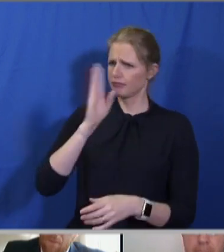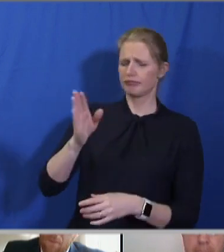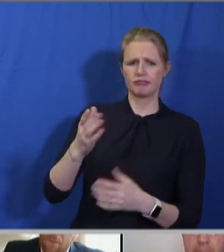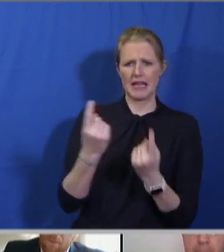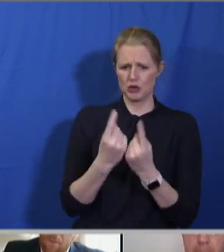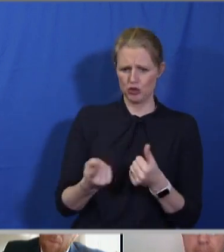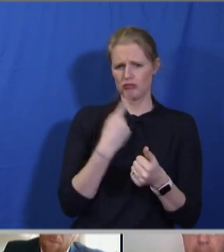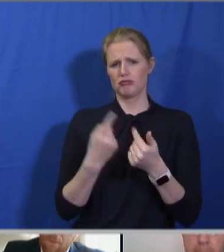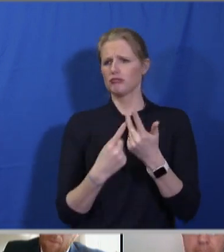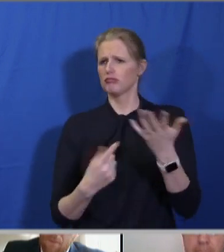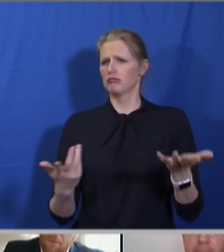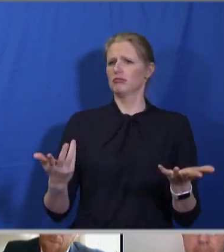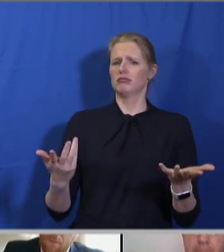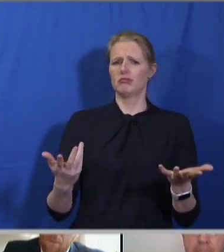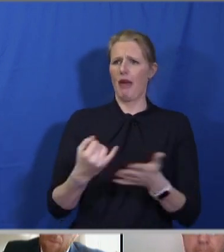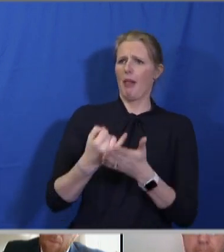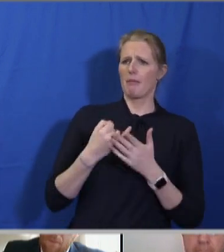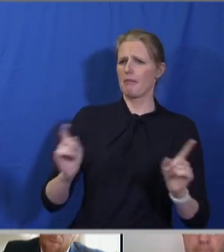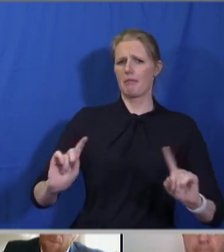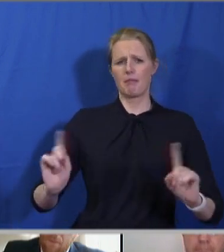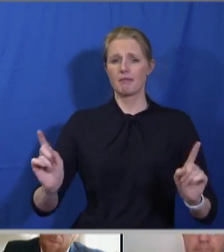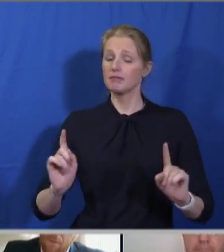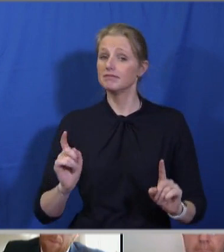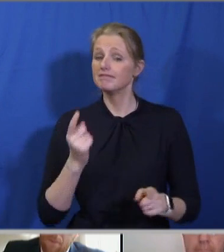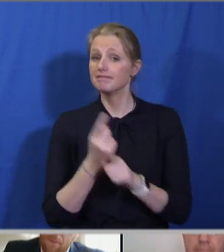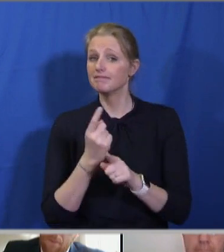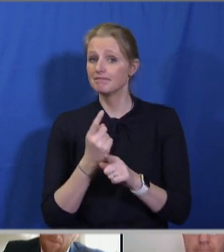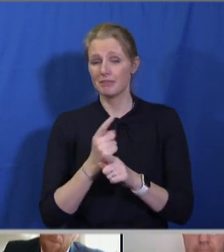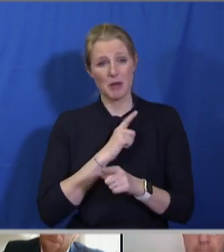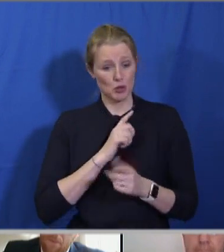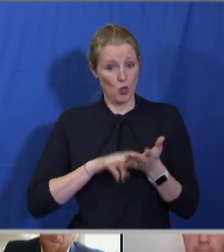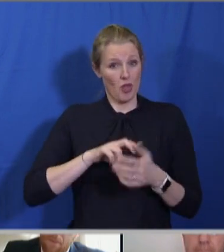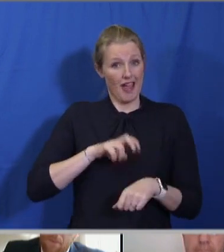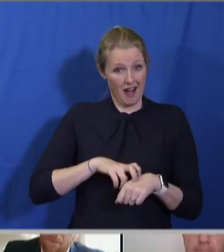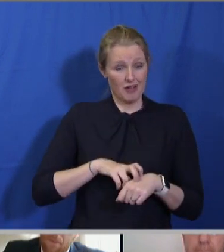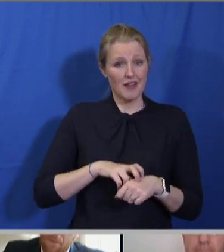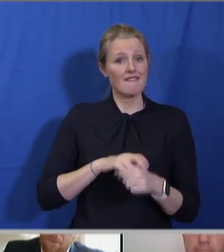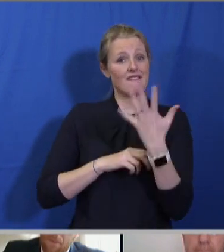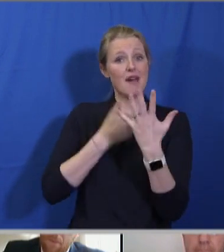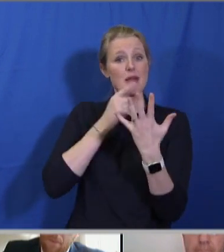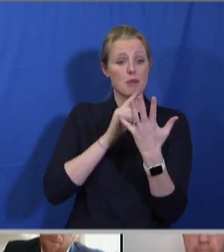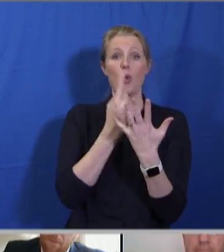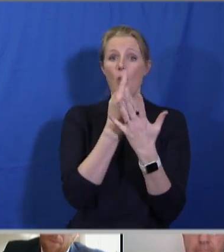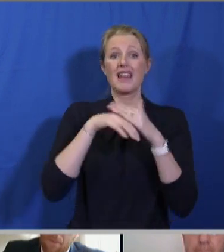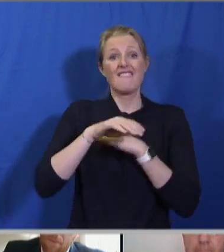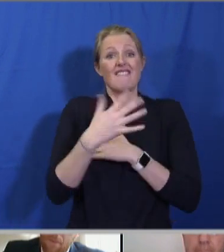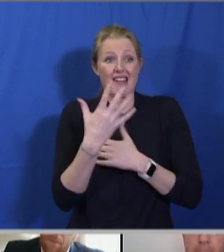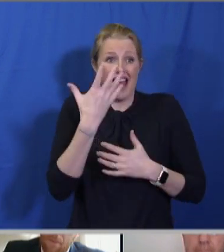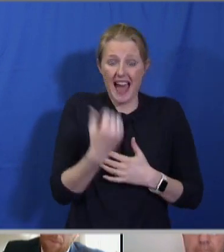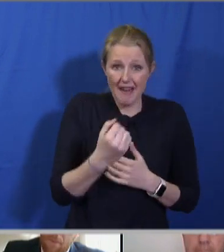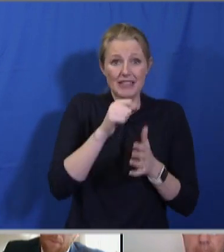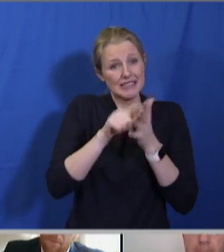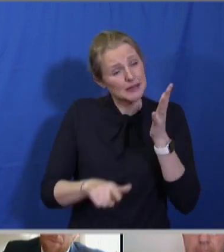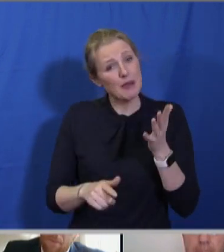affect you most. We understand that there are almost 1 in 5 people in Northern Ireland are living with a disability, so it is essential